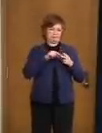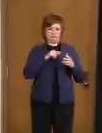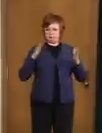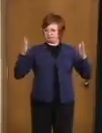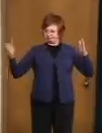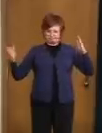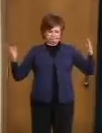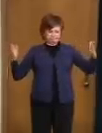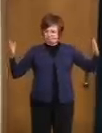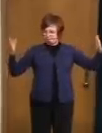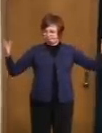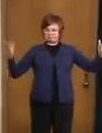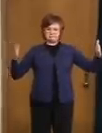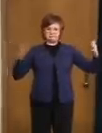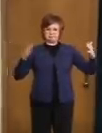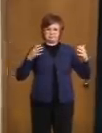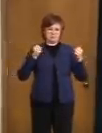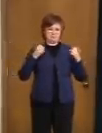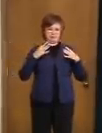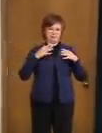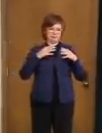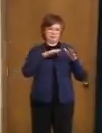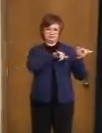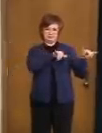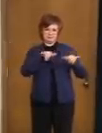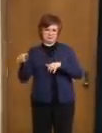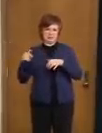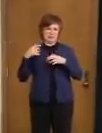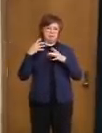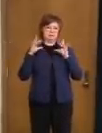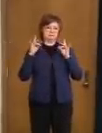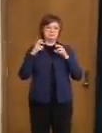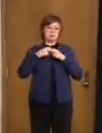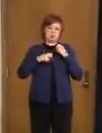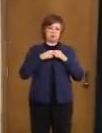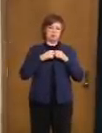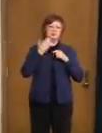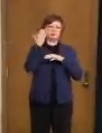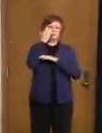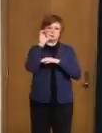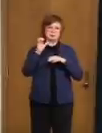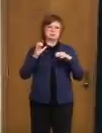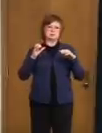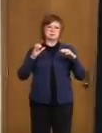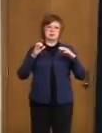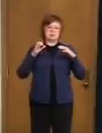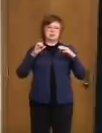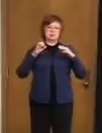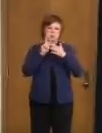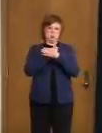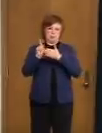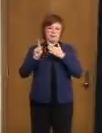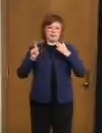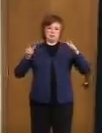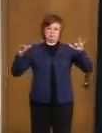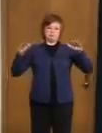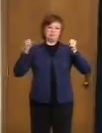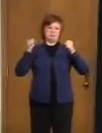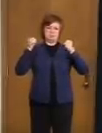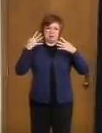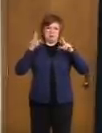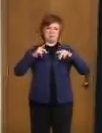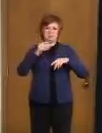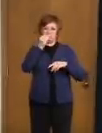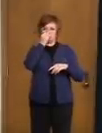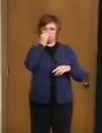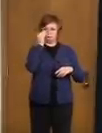of a rebound from the Christmas holidays in settings where people did not comply with the public health orders. But then we